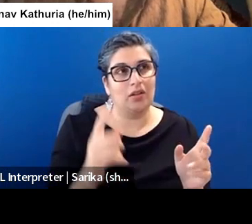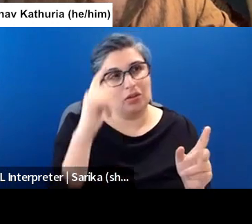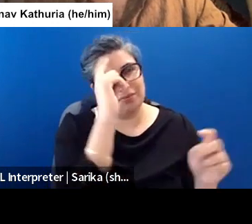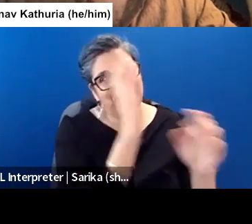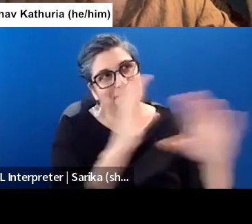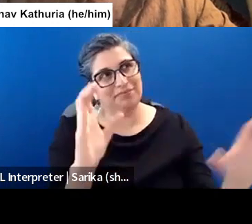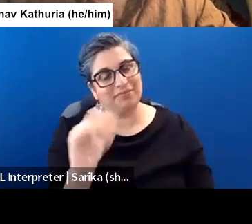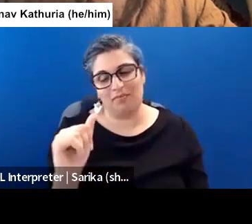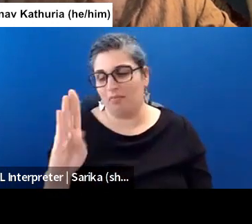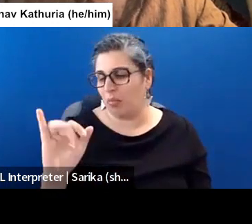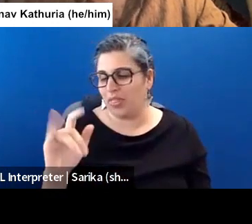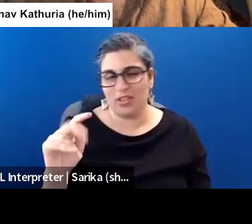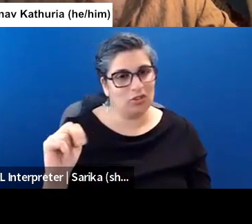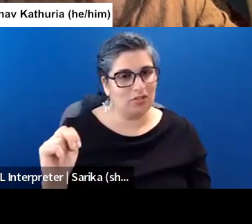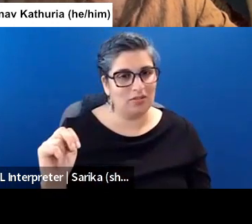as